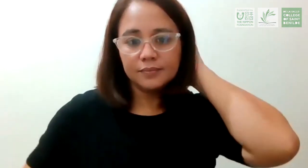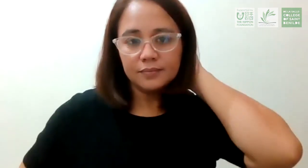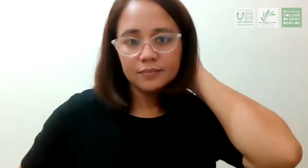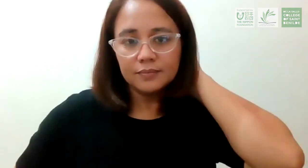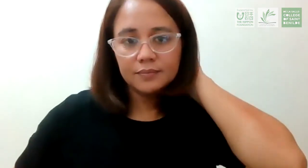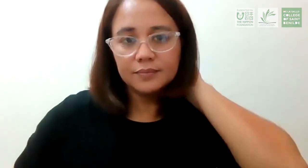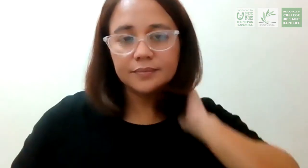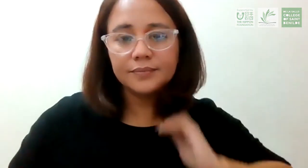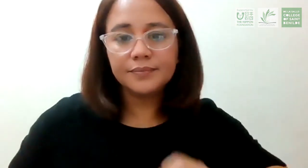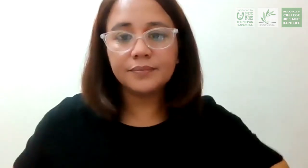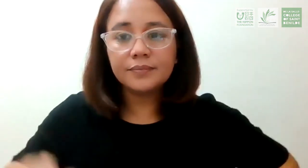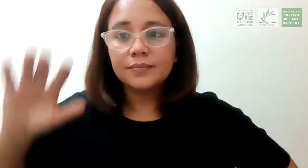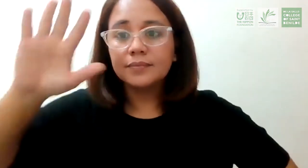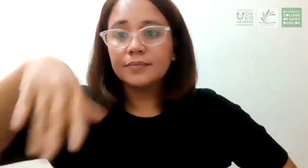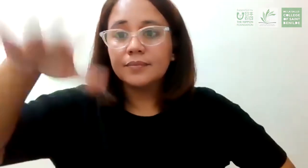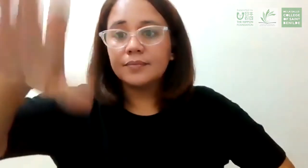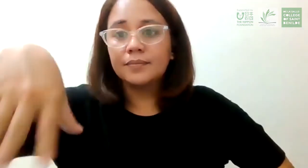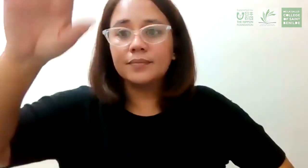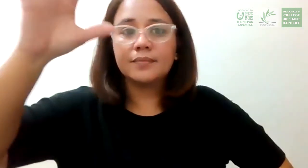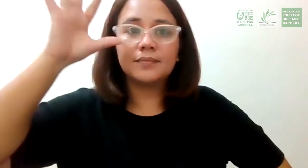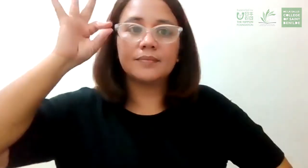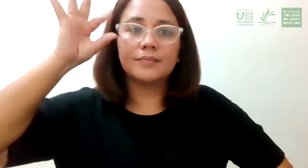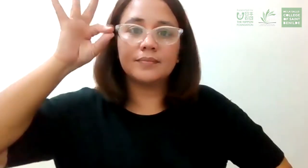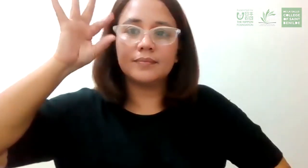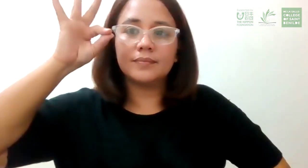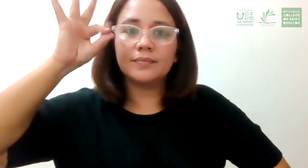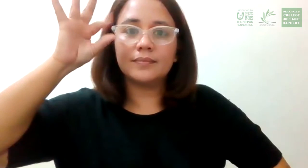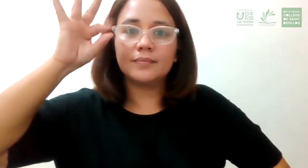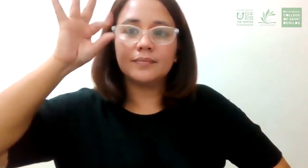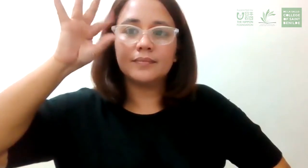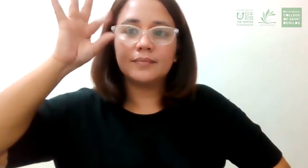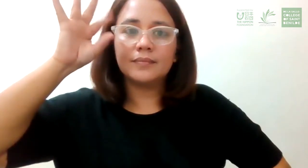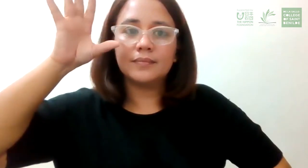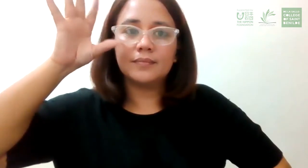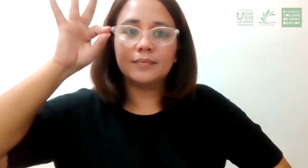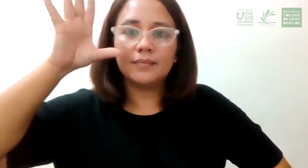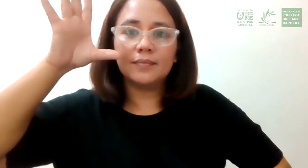Jasmine, you should get it soon. Oops, still draft.